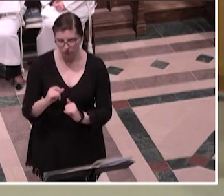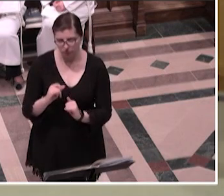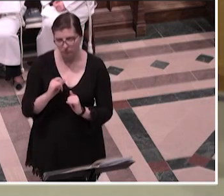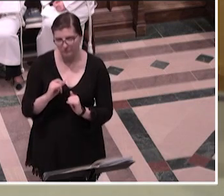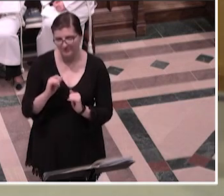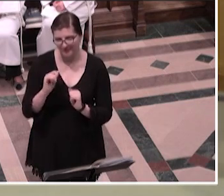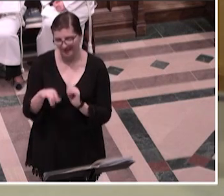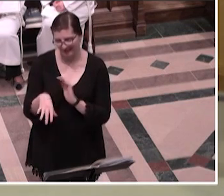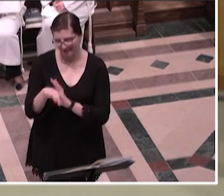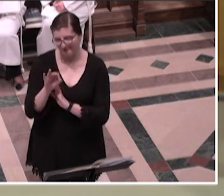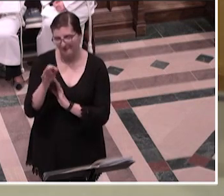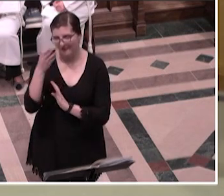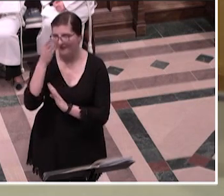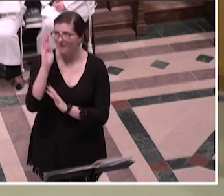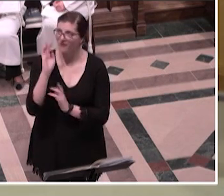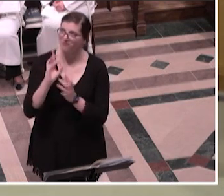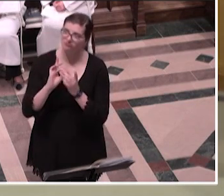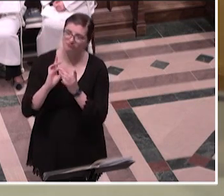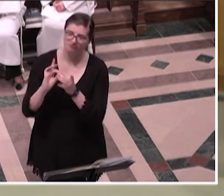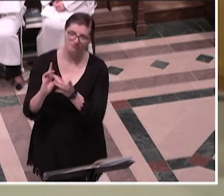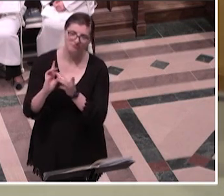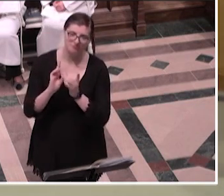God.